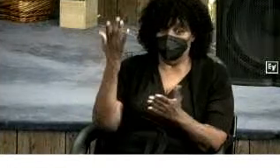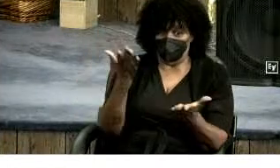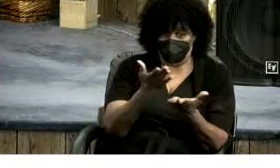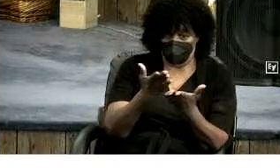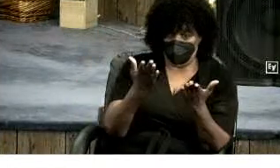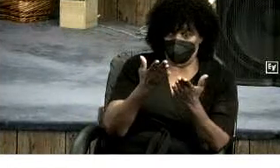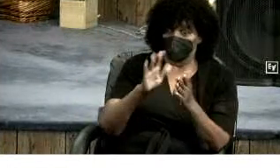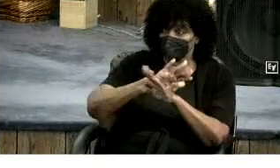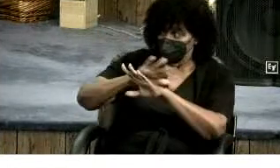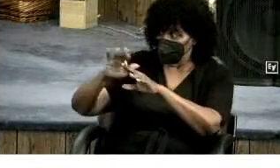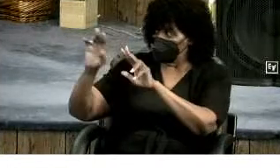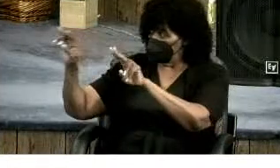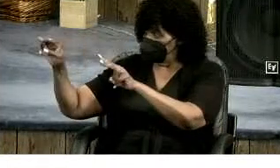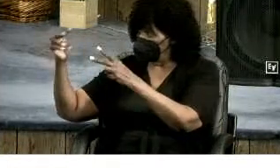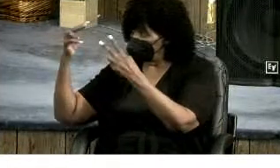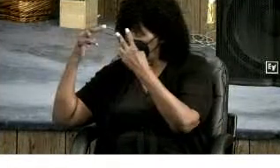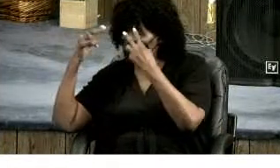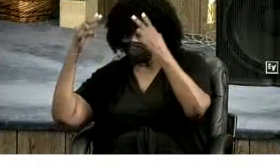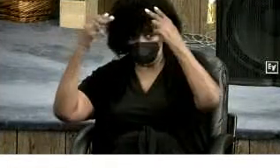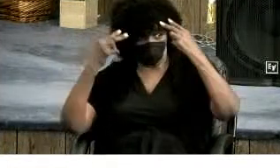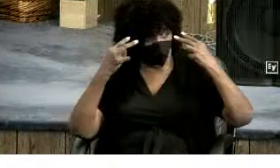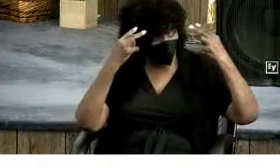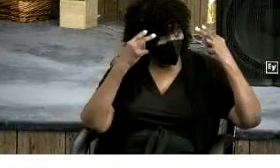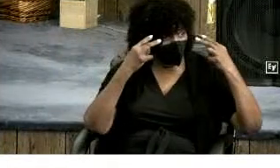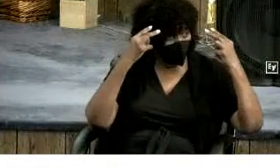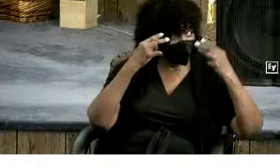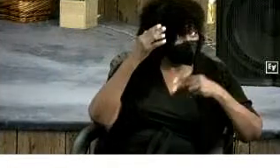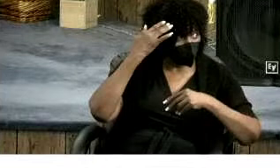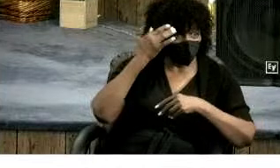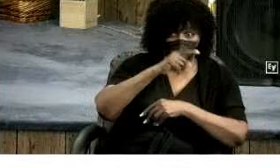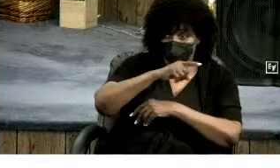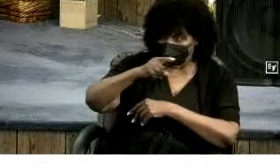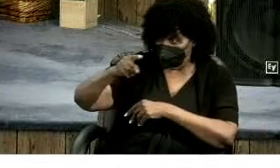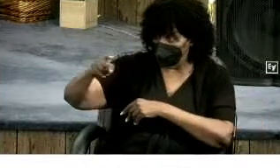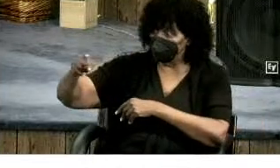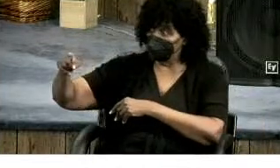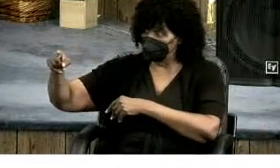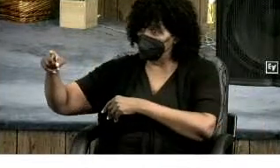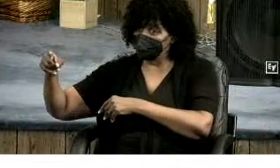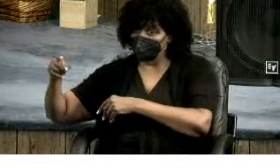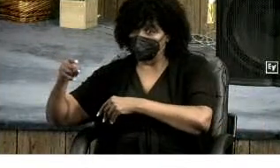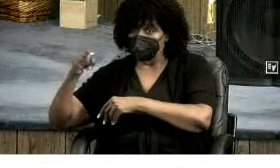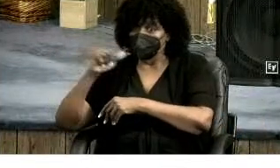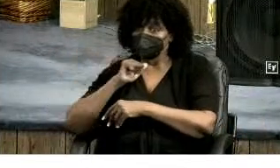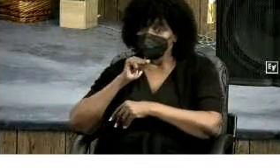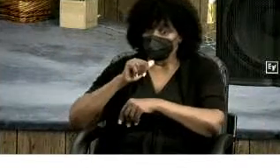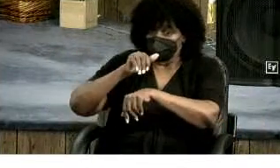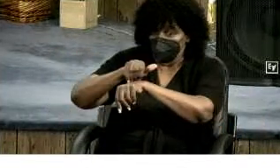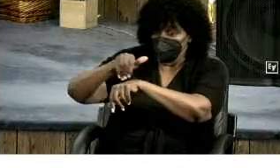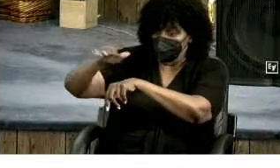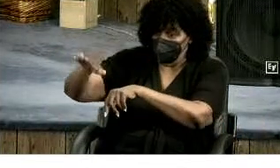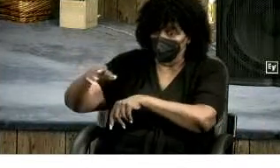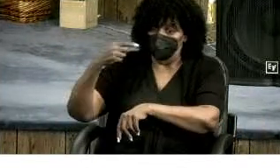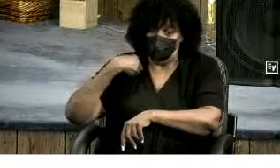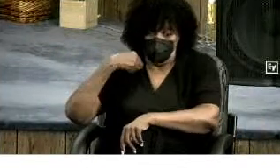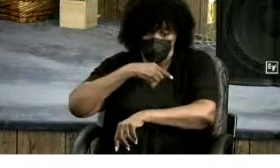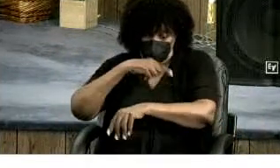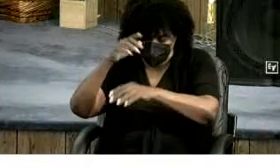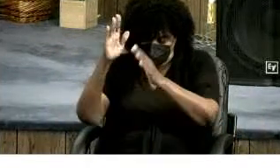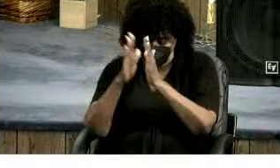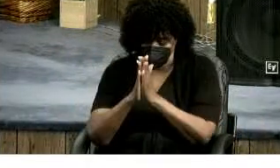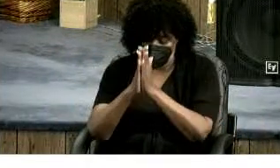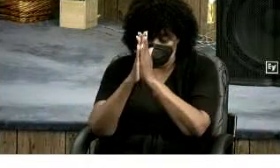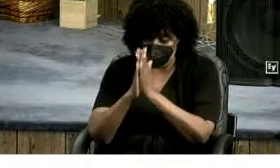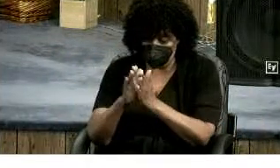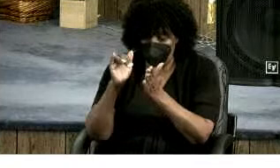at nobody. You ain't got to, because we already know who you are. Just because we haven't thrown you out don't mean we ain't praying for you. We're